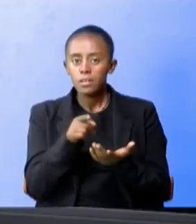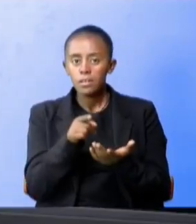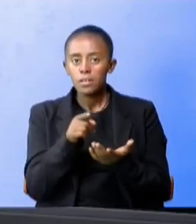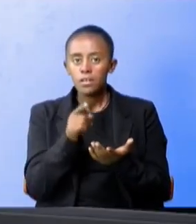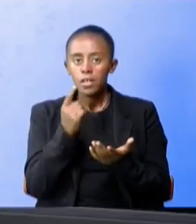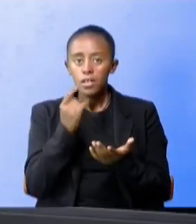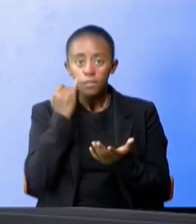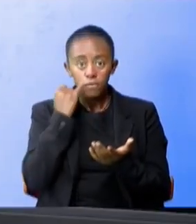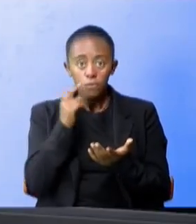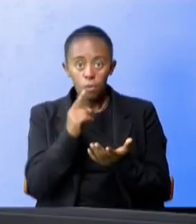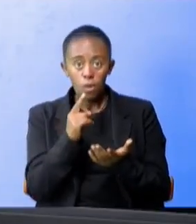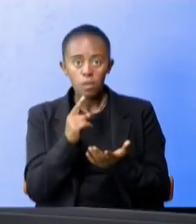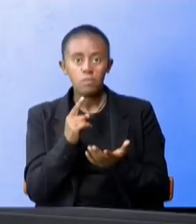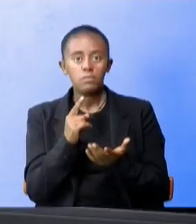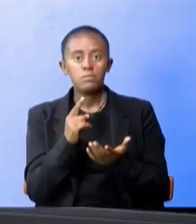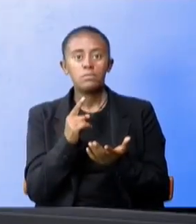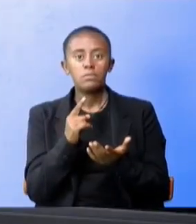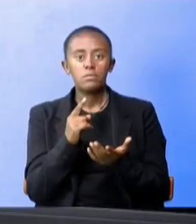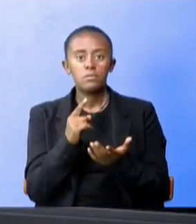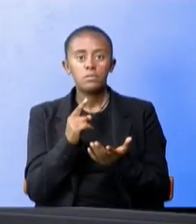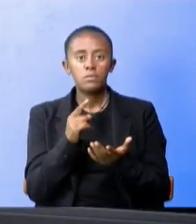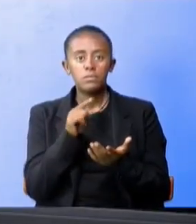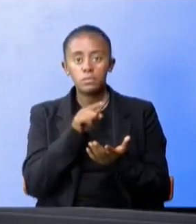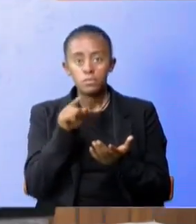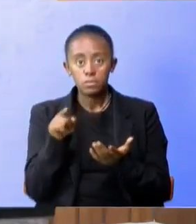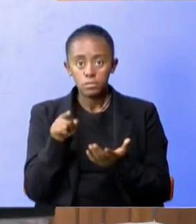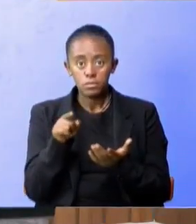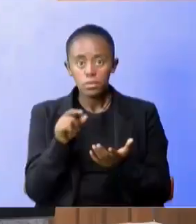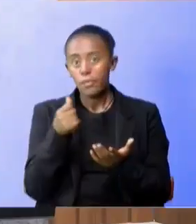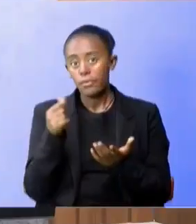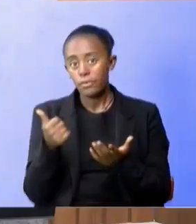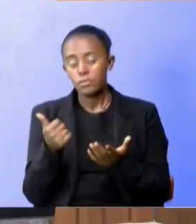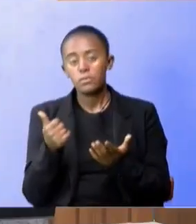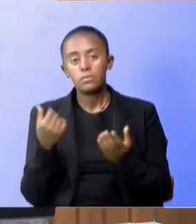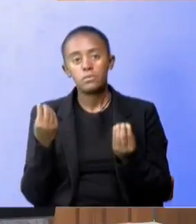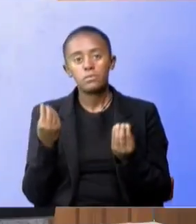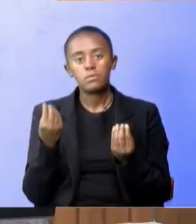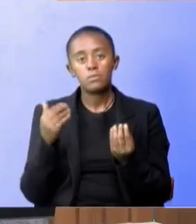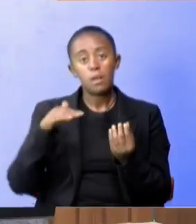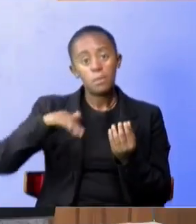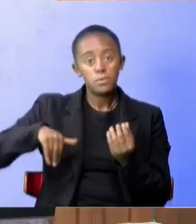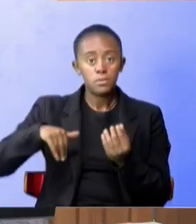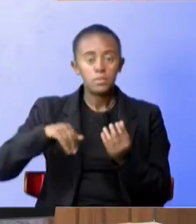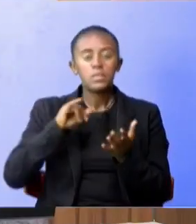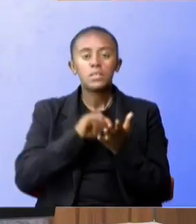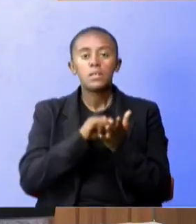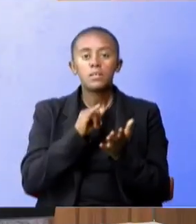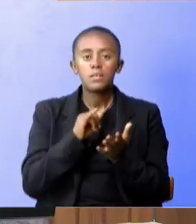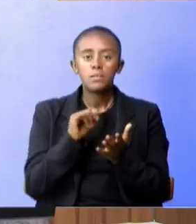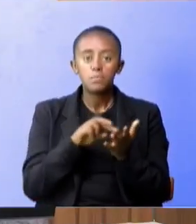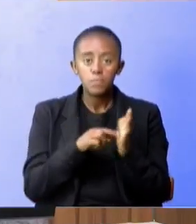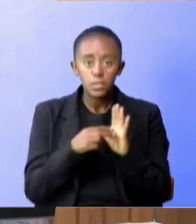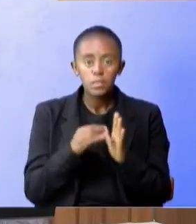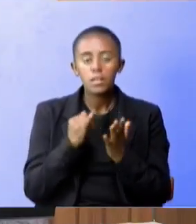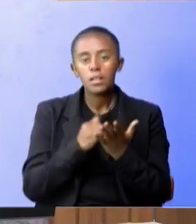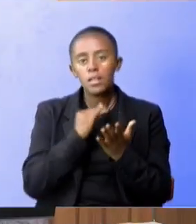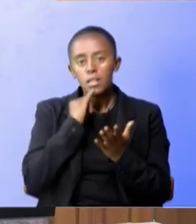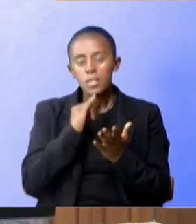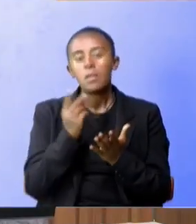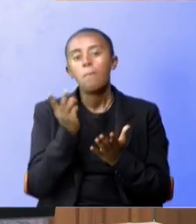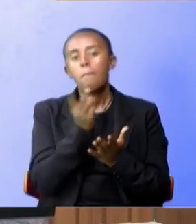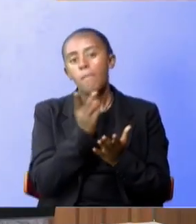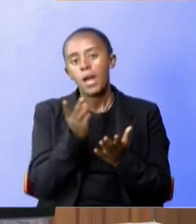one is there and the other is absent, then that means it is a